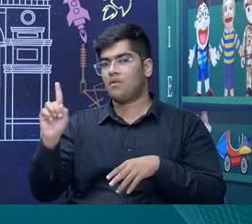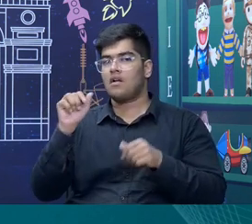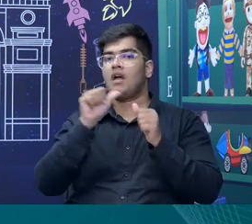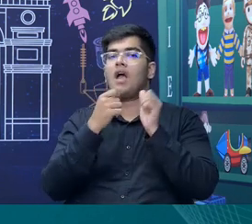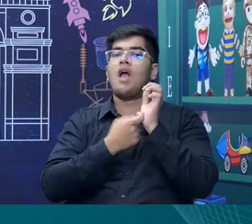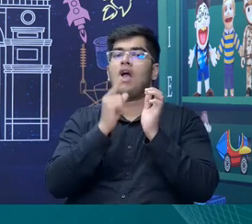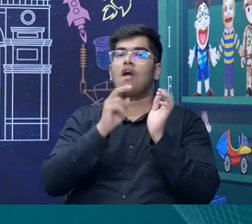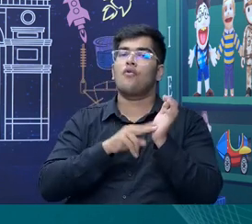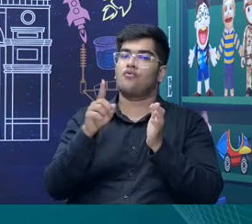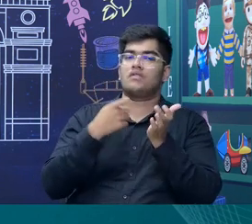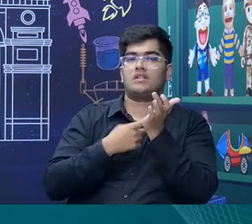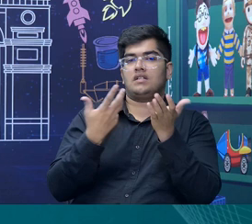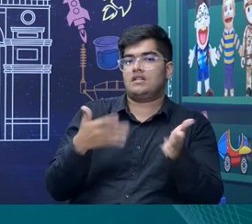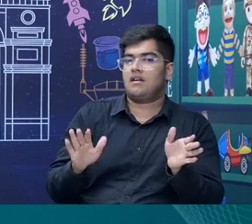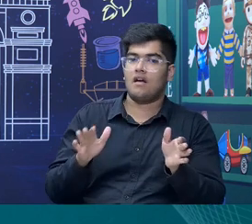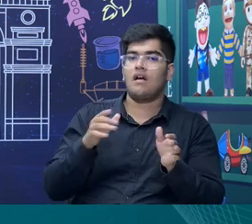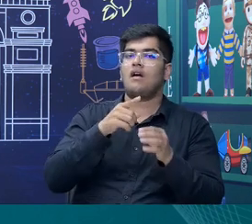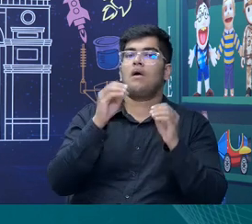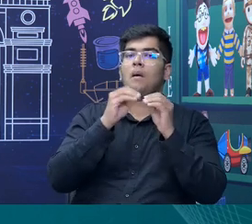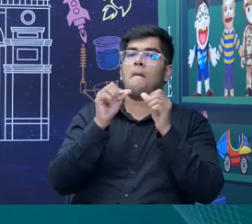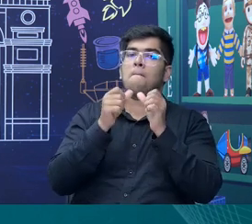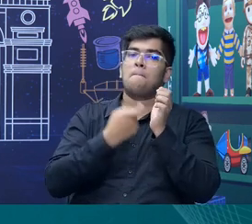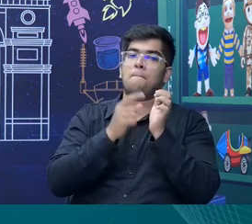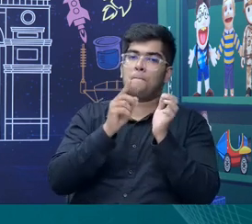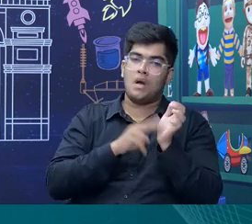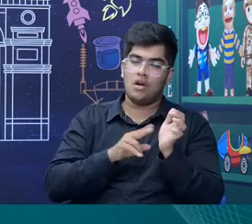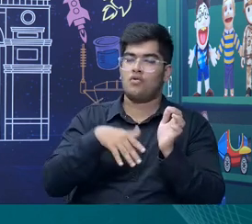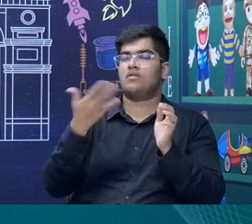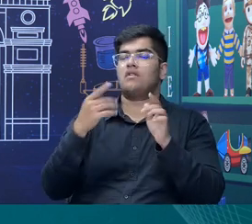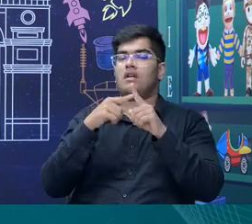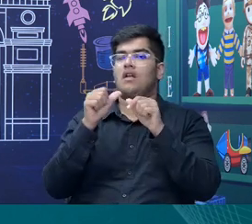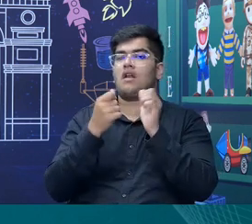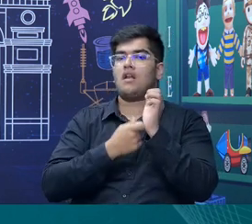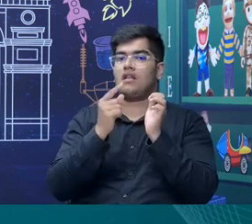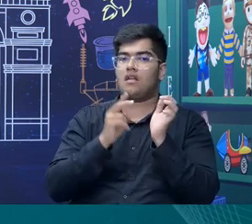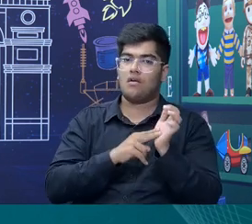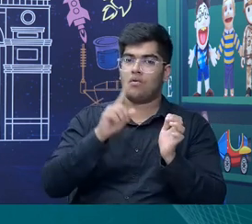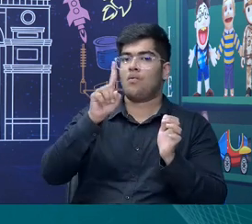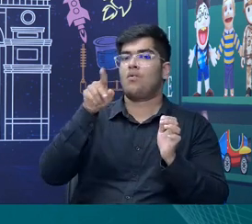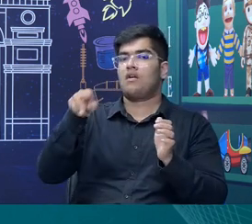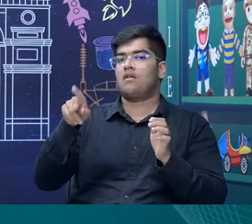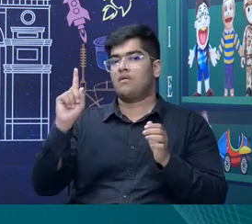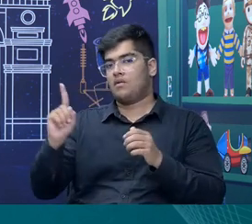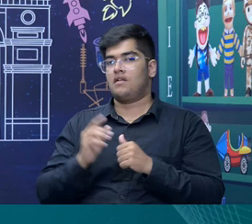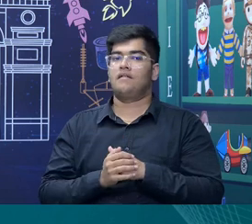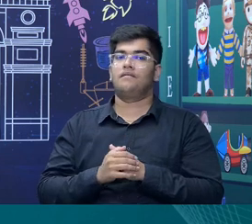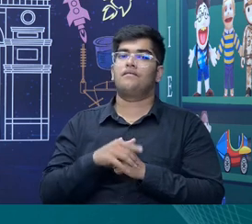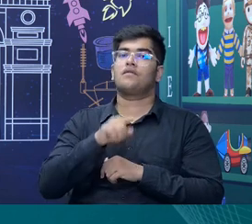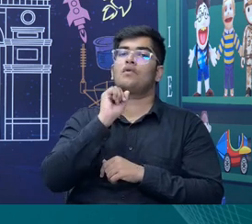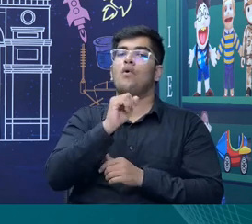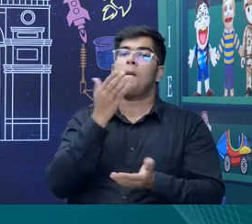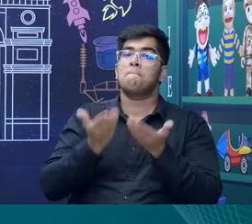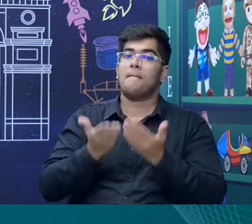gaining ratio of Barun and tarun is one is to one his Capital balance at the time of retirement was